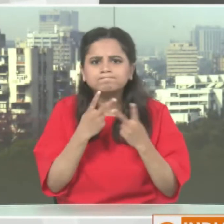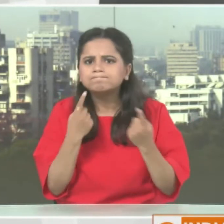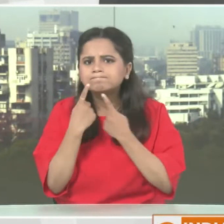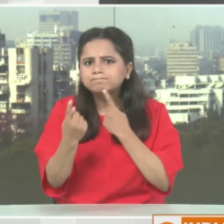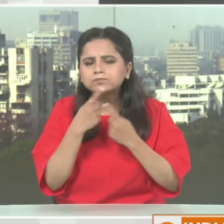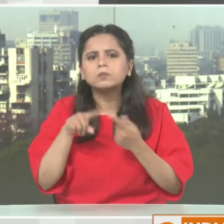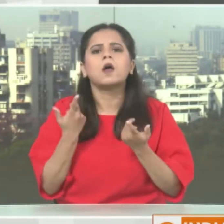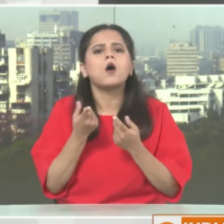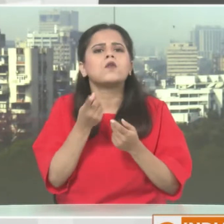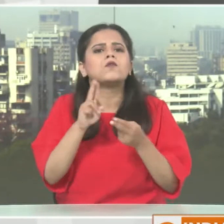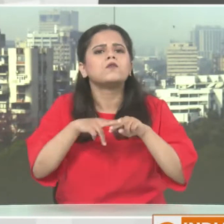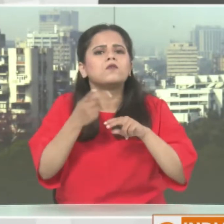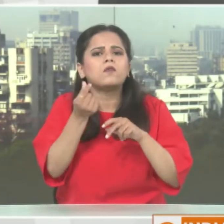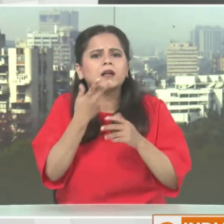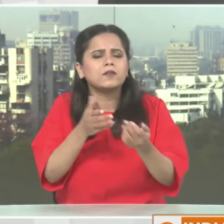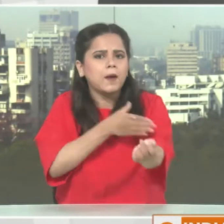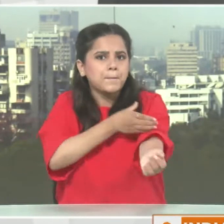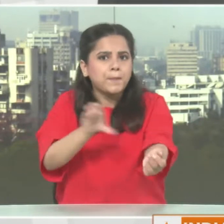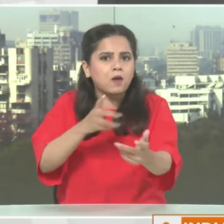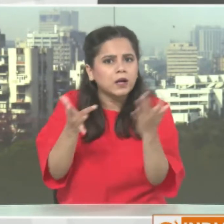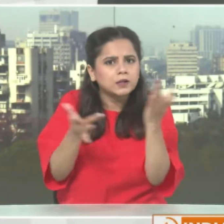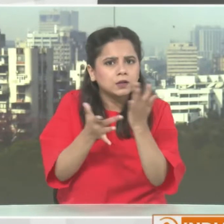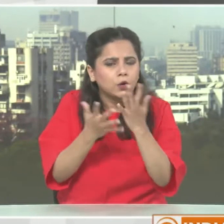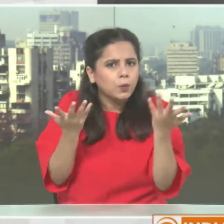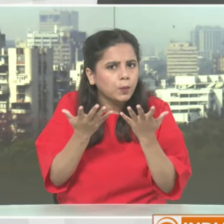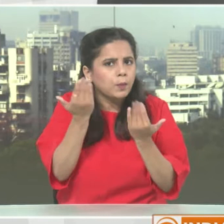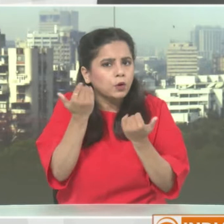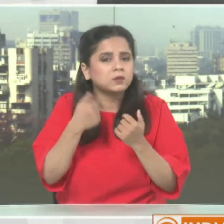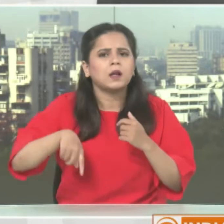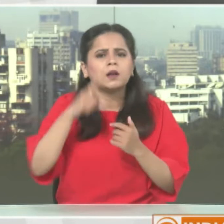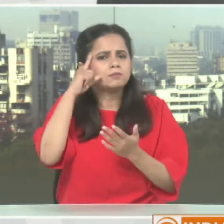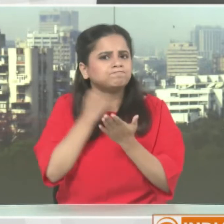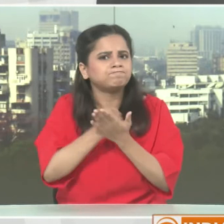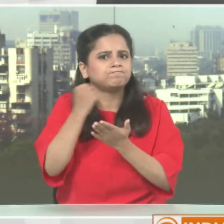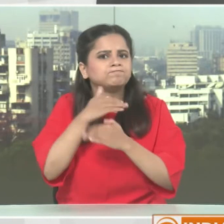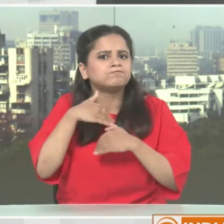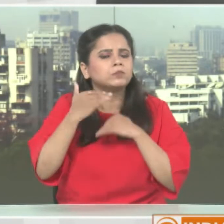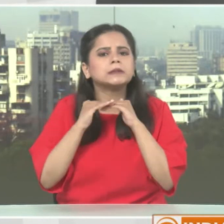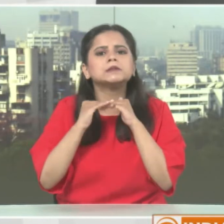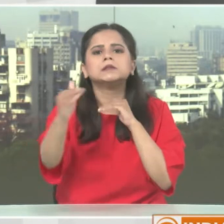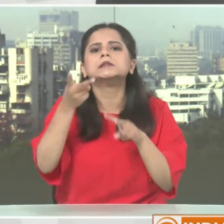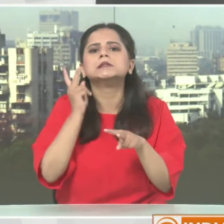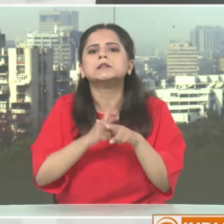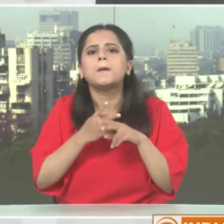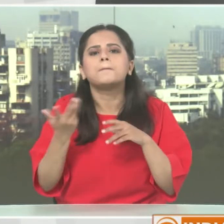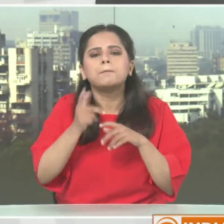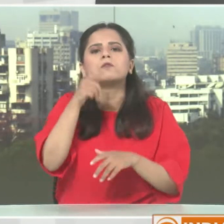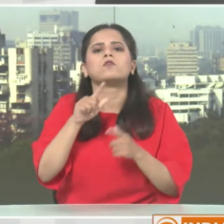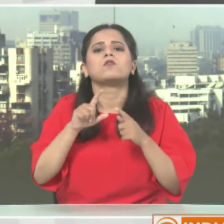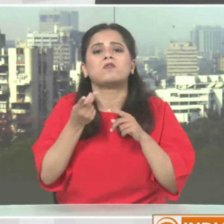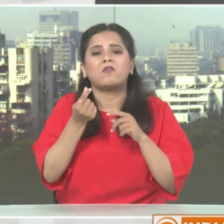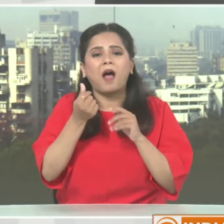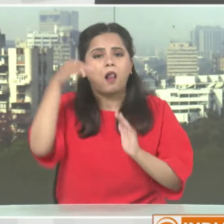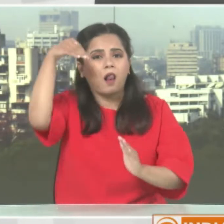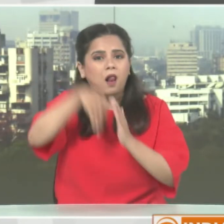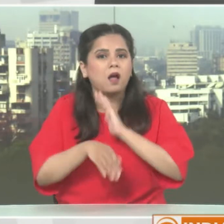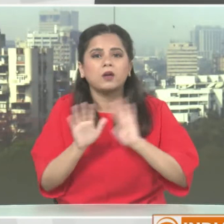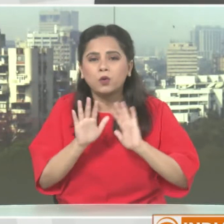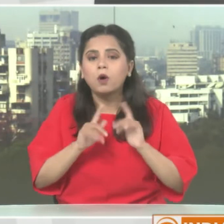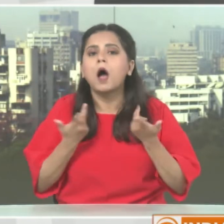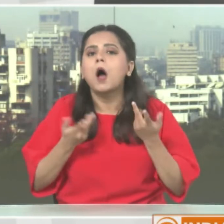financial empowerment through technology, prudential practices for stability and sustainability of the financial